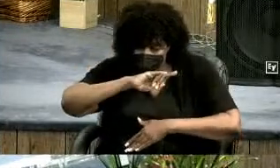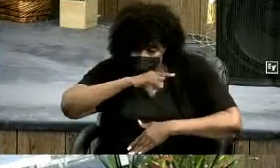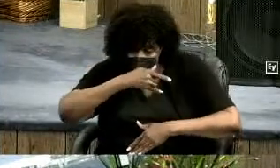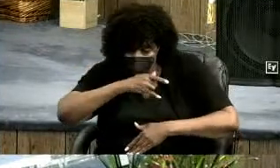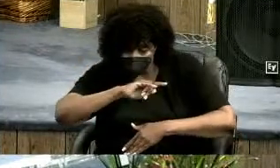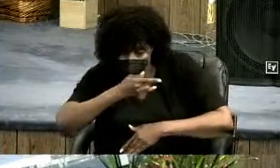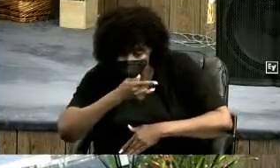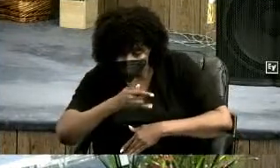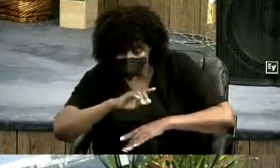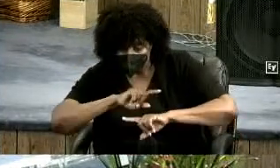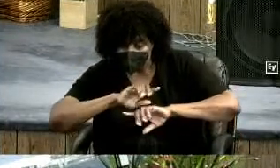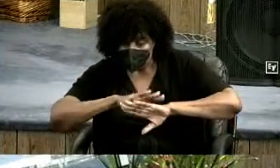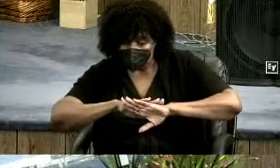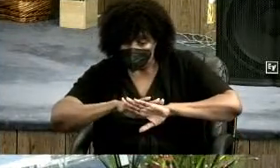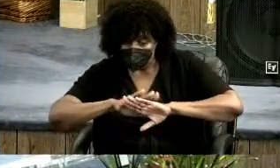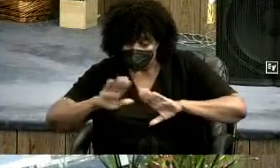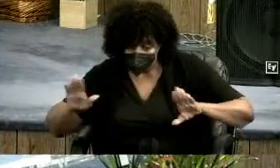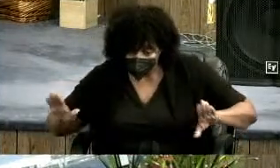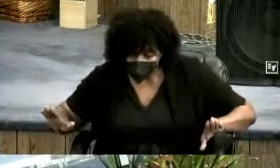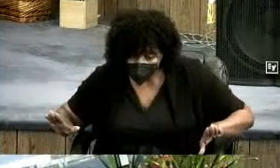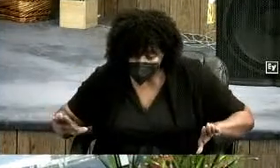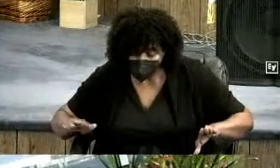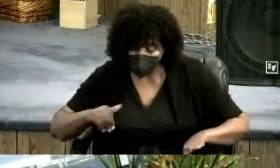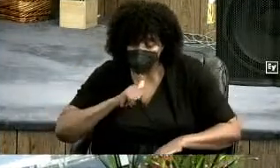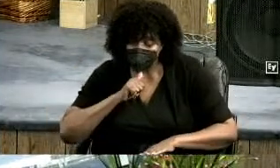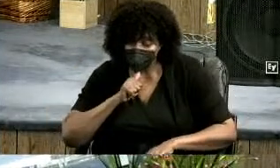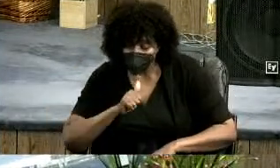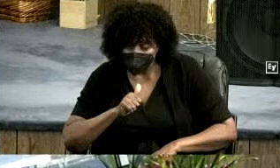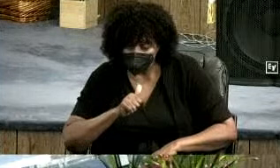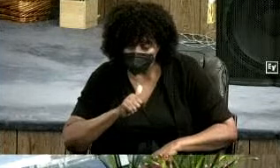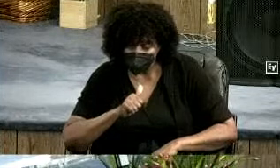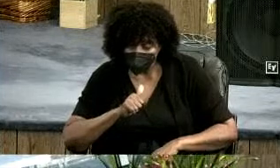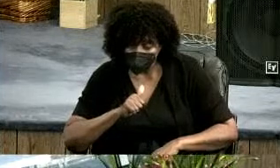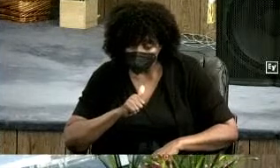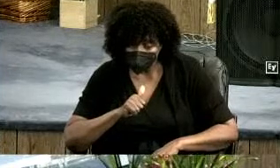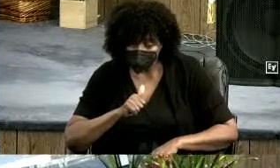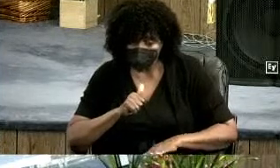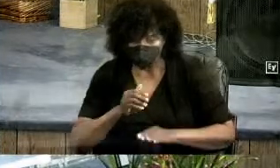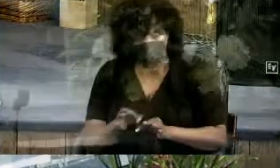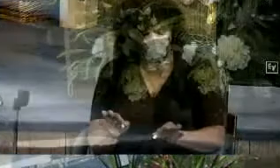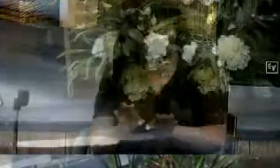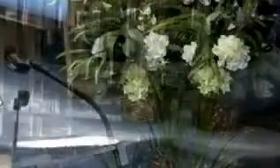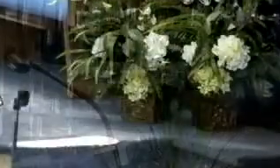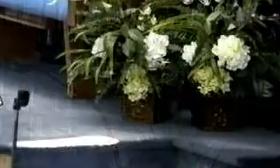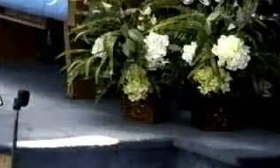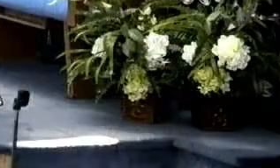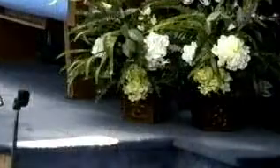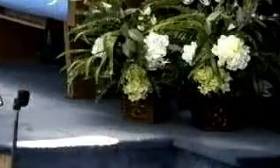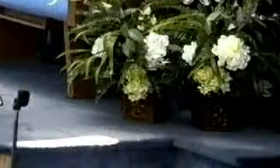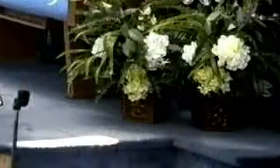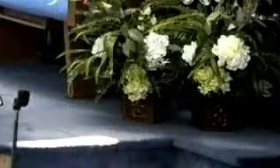black lives don't matter unless a white life take it. The church ain't saying nothing.